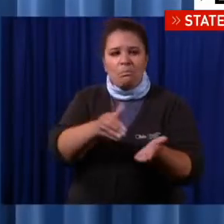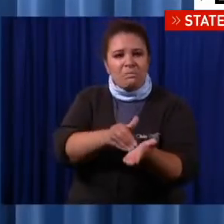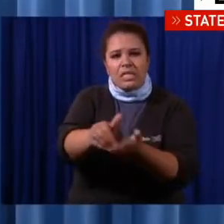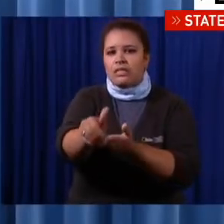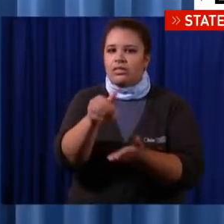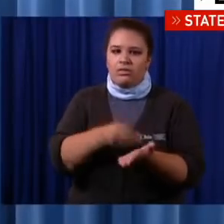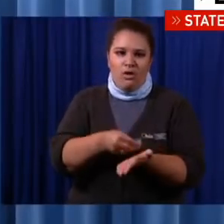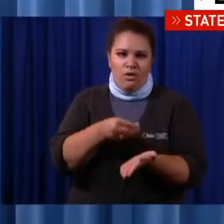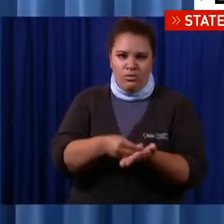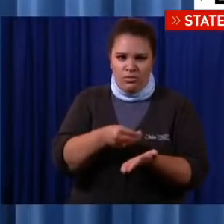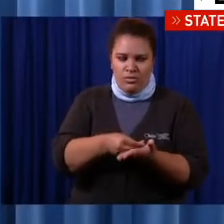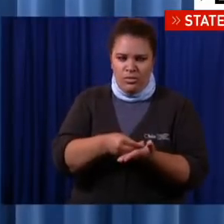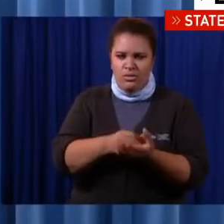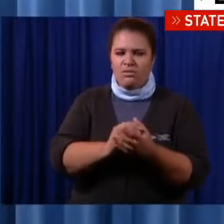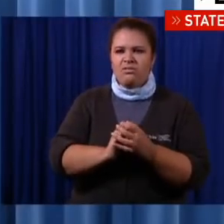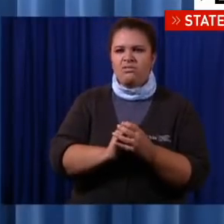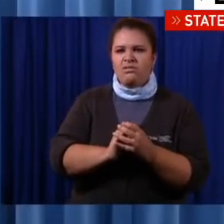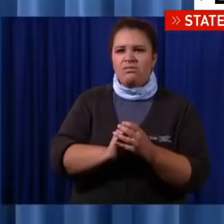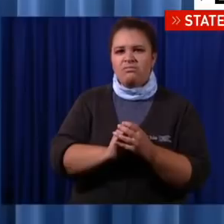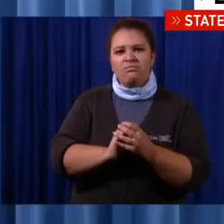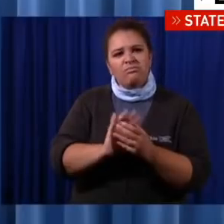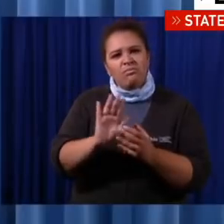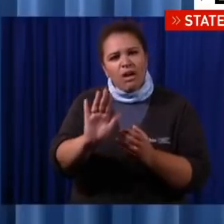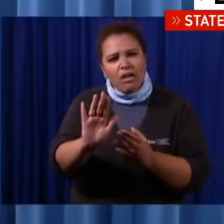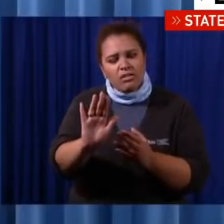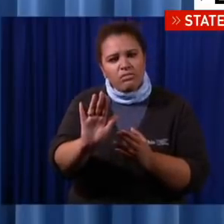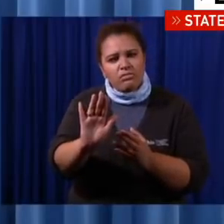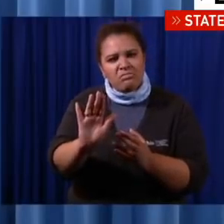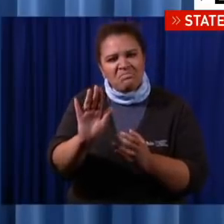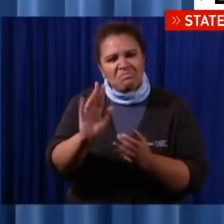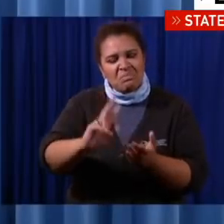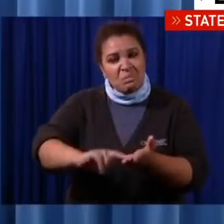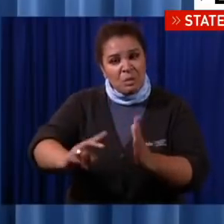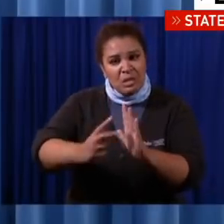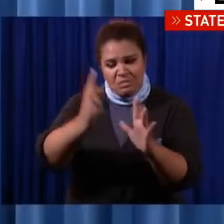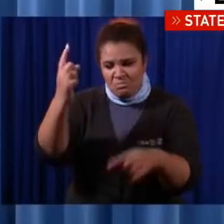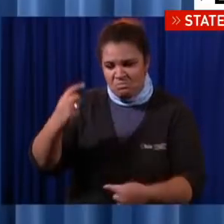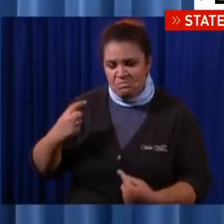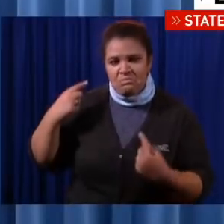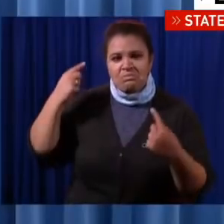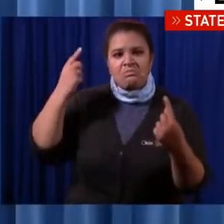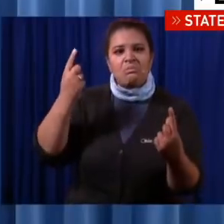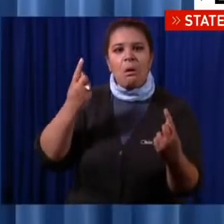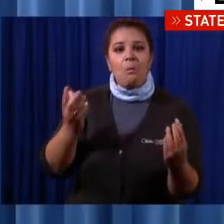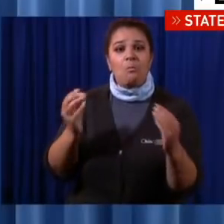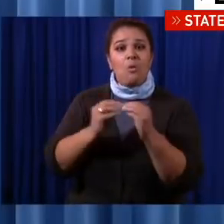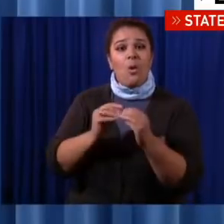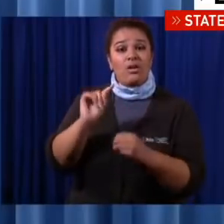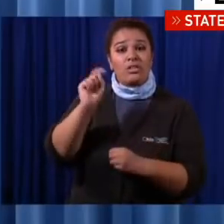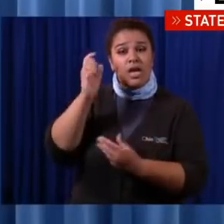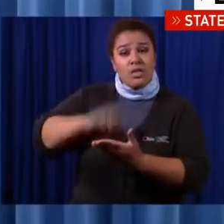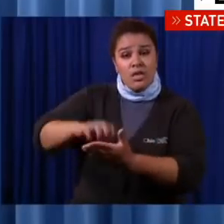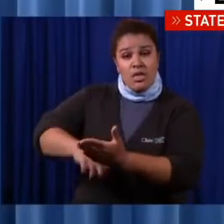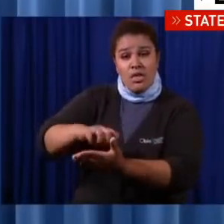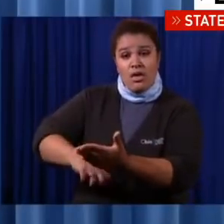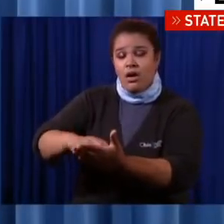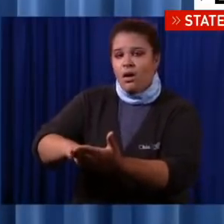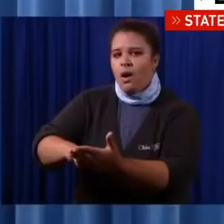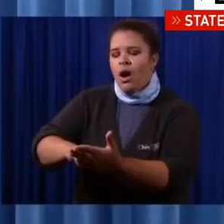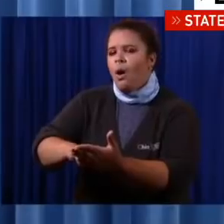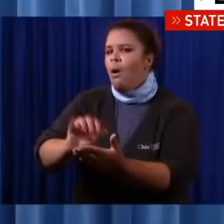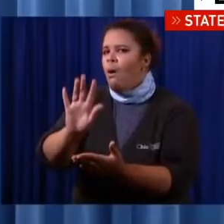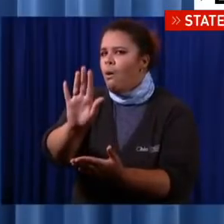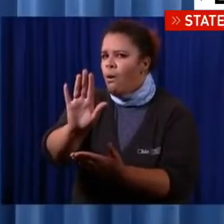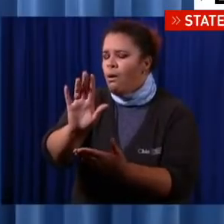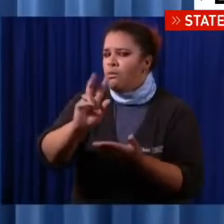out where we have been overtaxed all those years, or are we expecting to have new taxes down the pipe